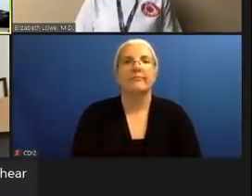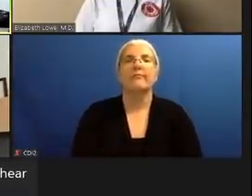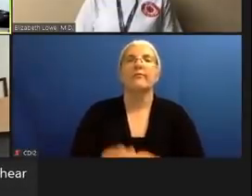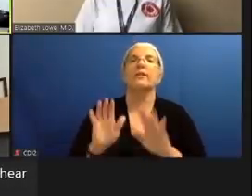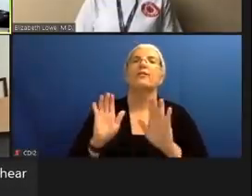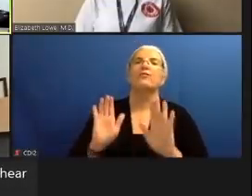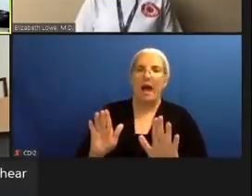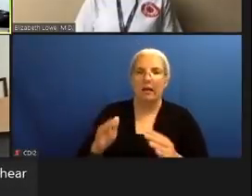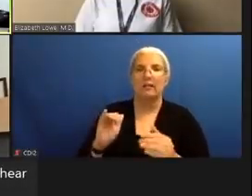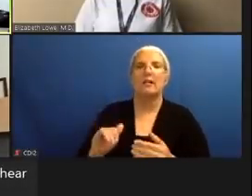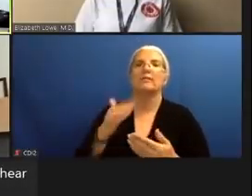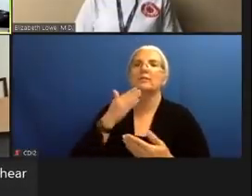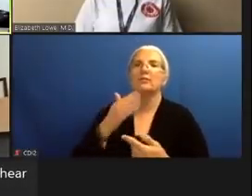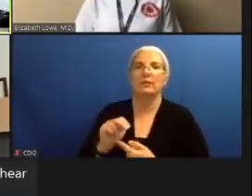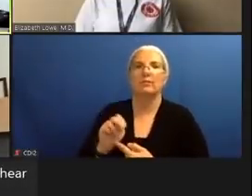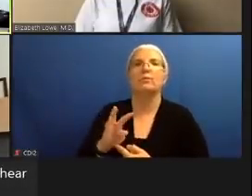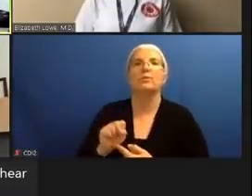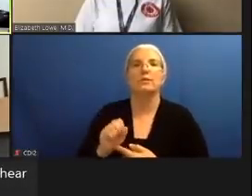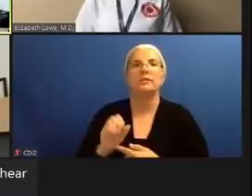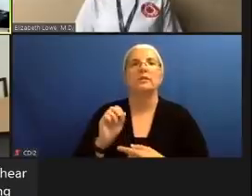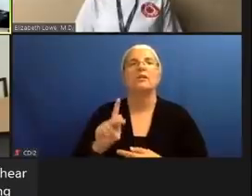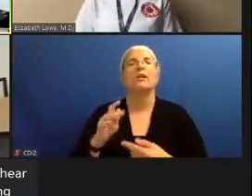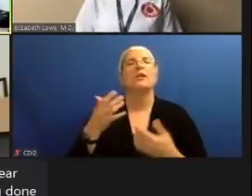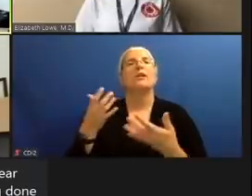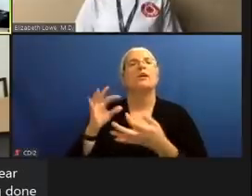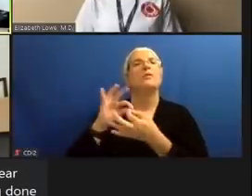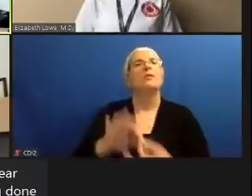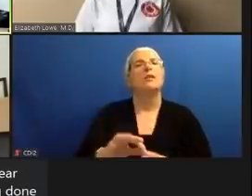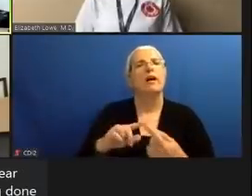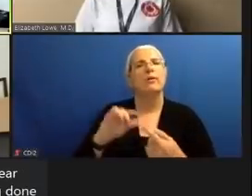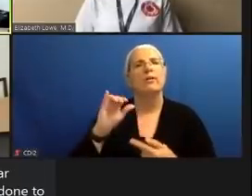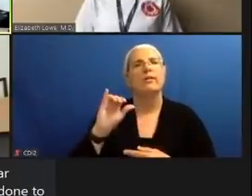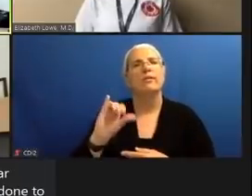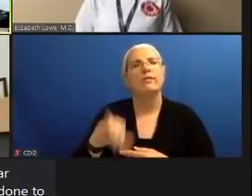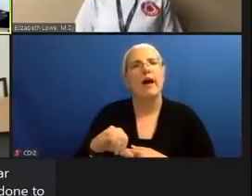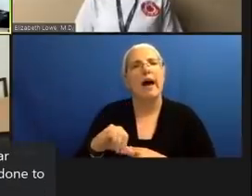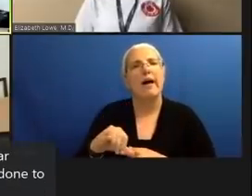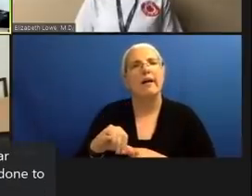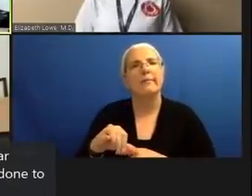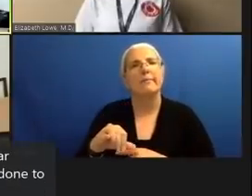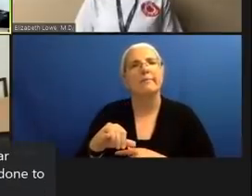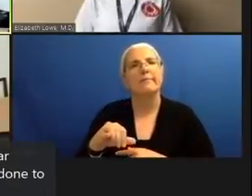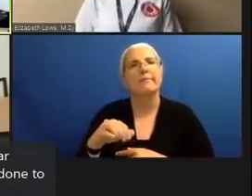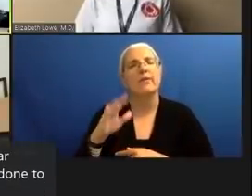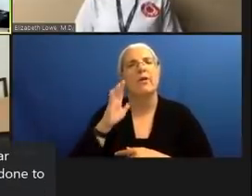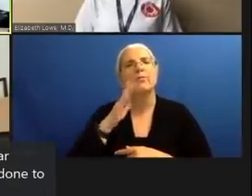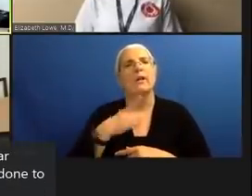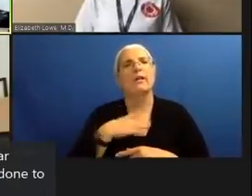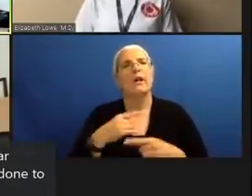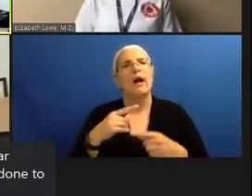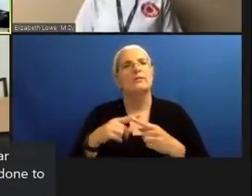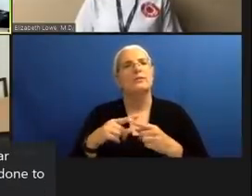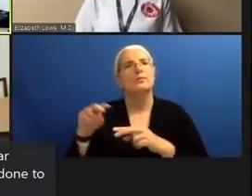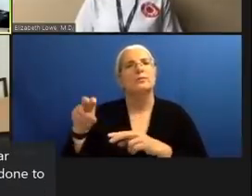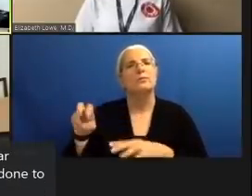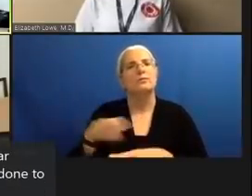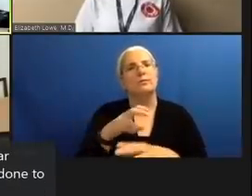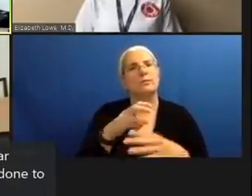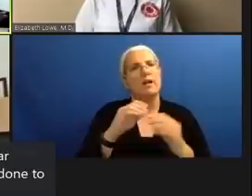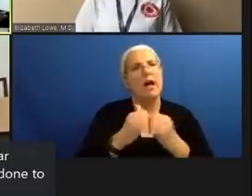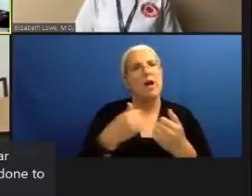Related to that, what is being done to prepare for winter impacts on